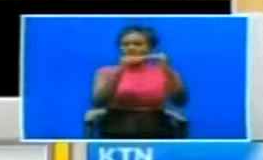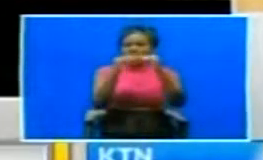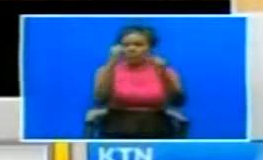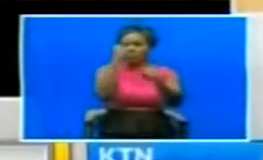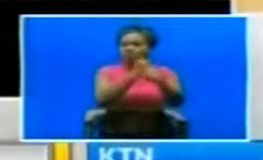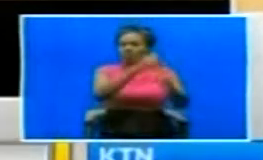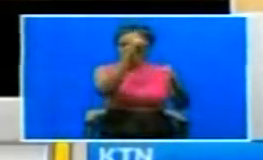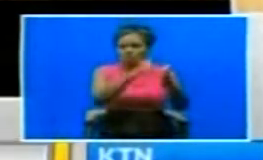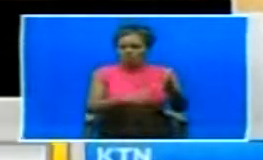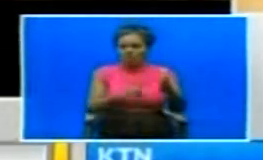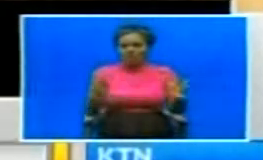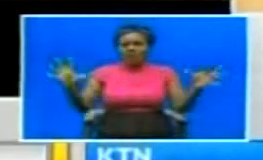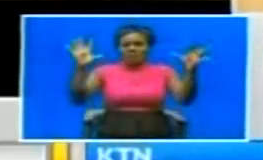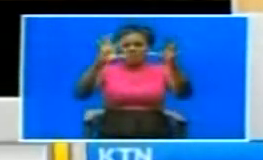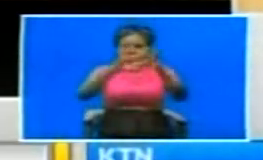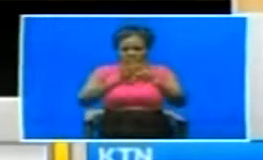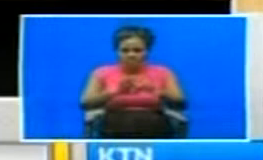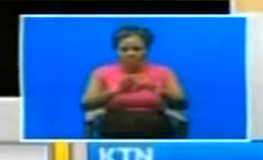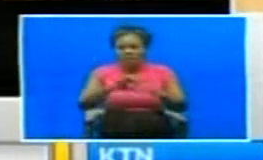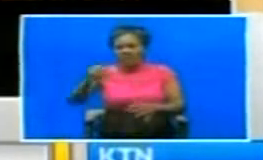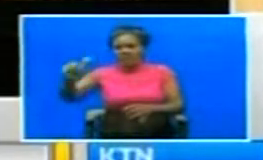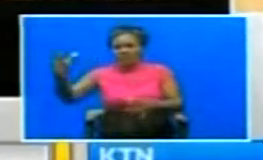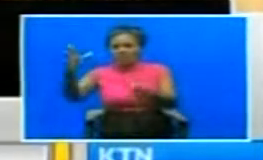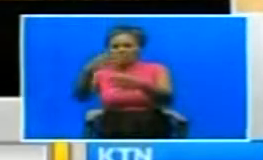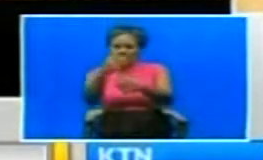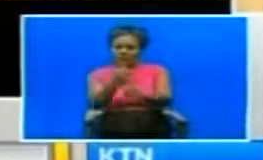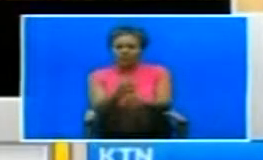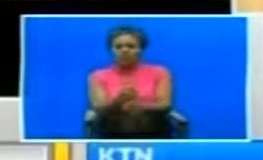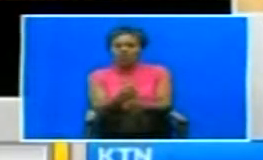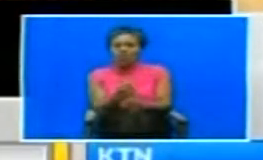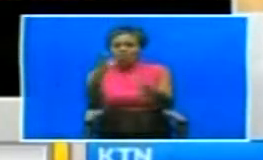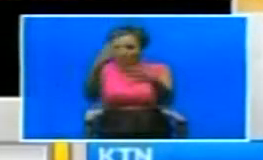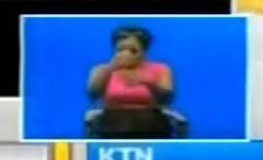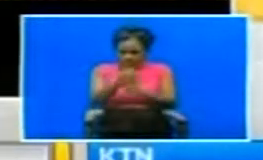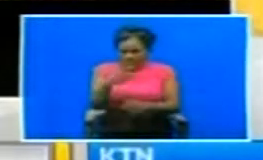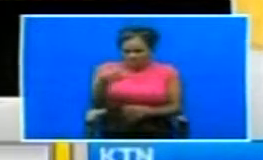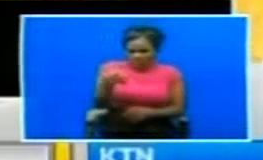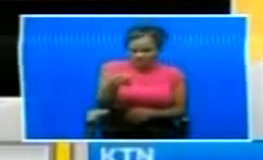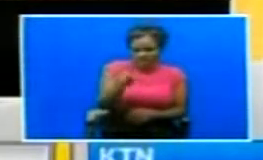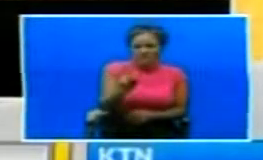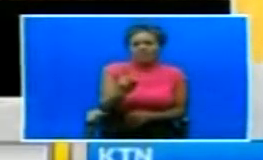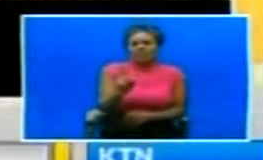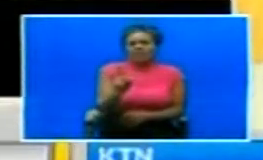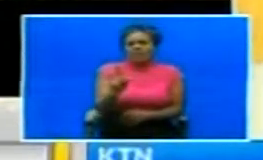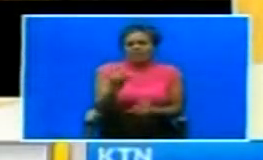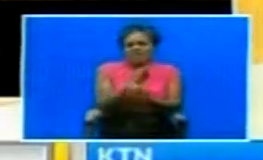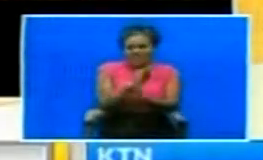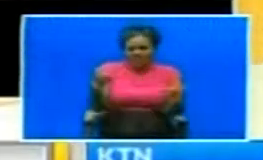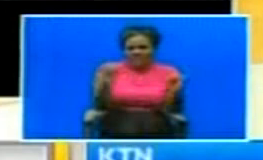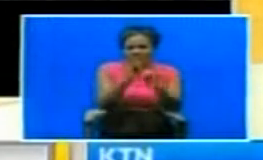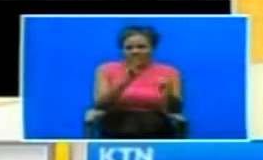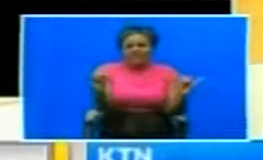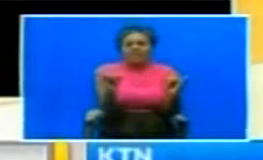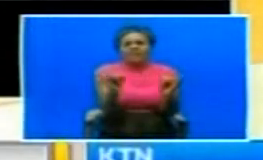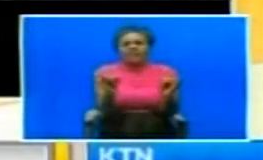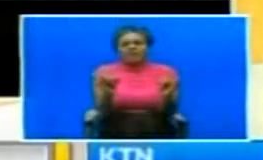do something called binding with chelation agents, agents that sort of sort of mop up the chemical and